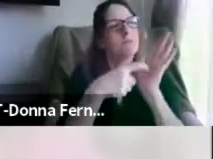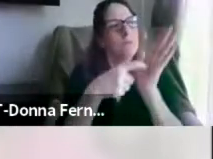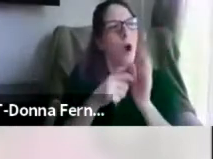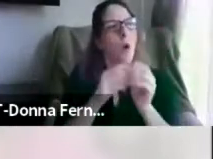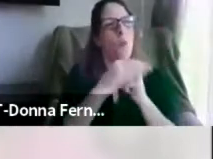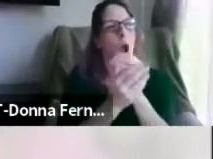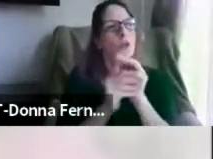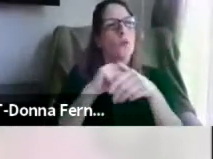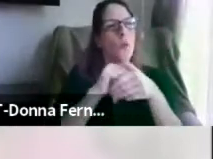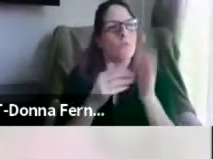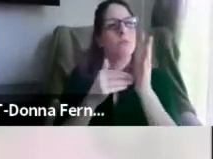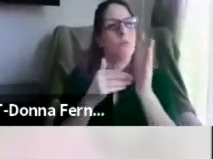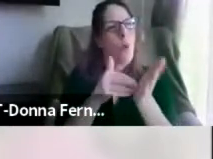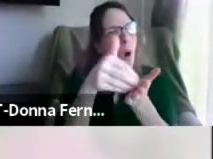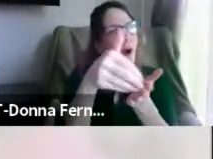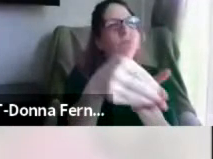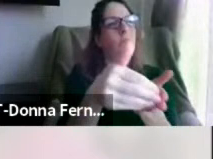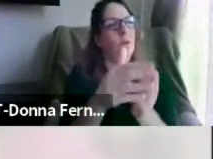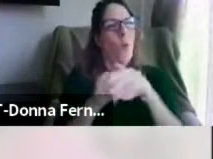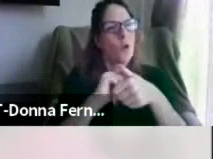and frequently.